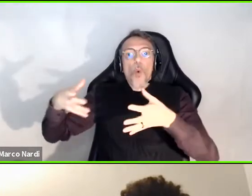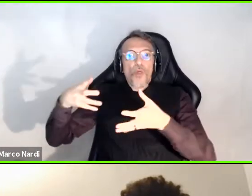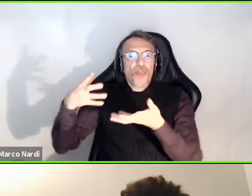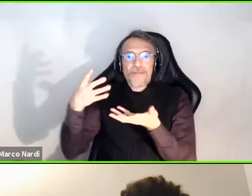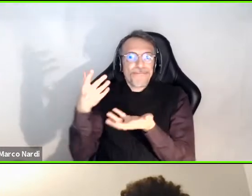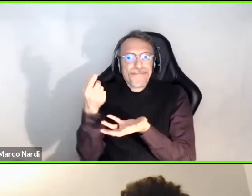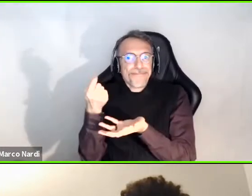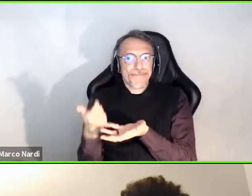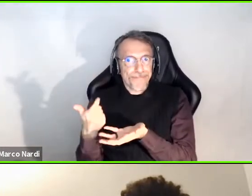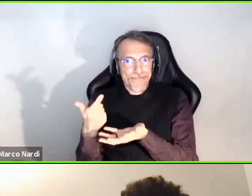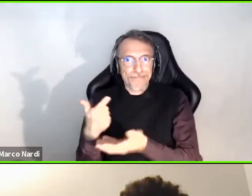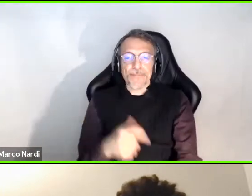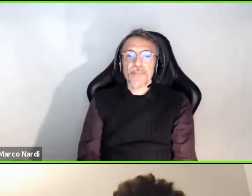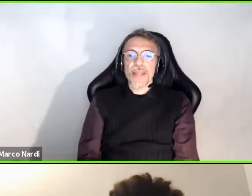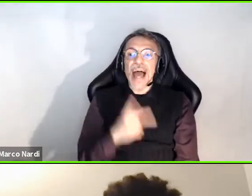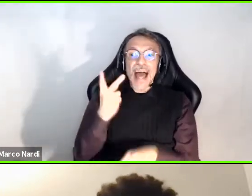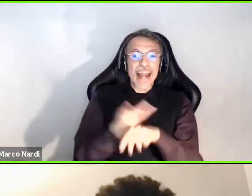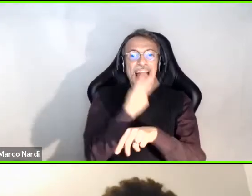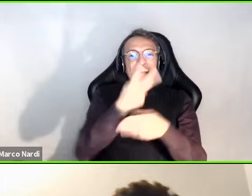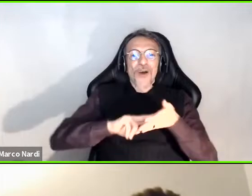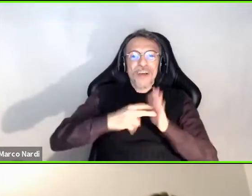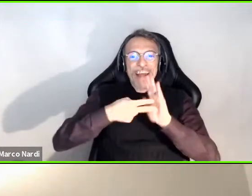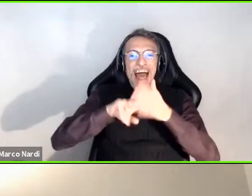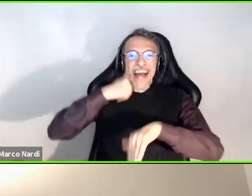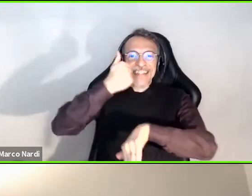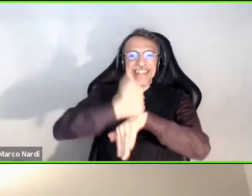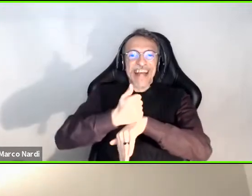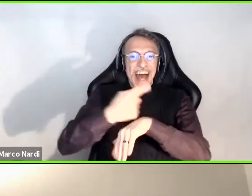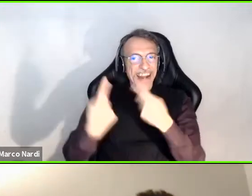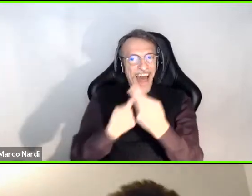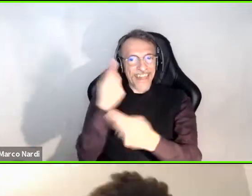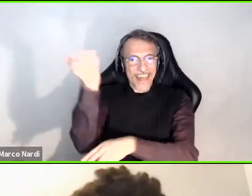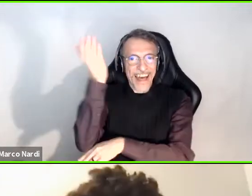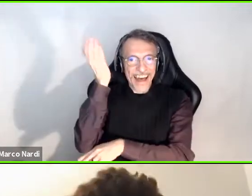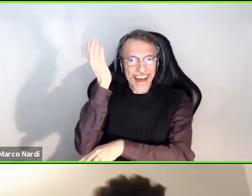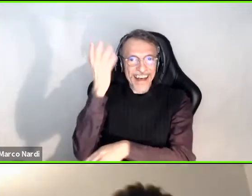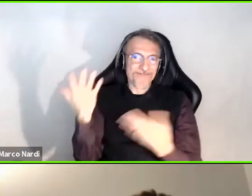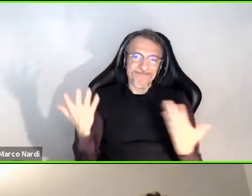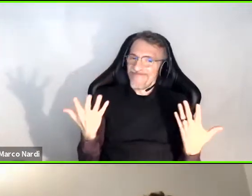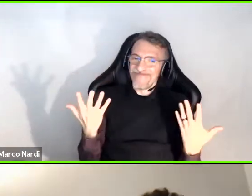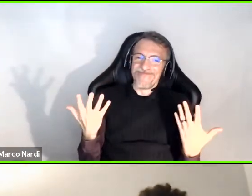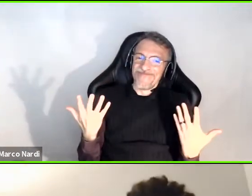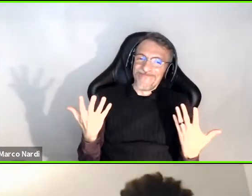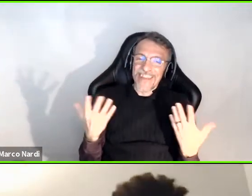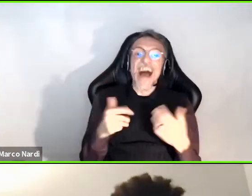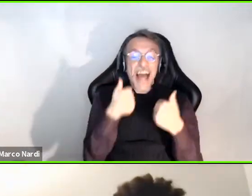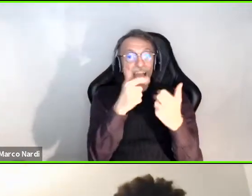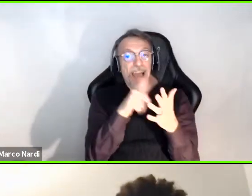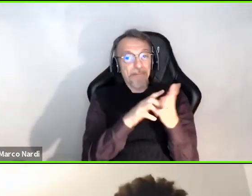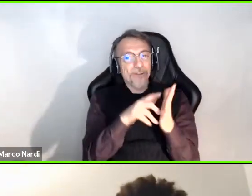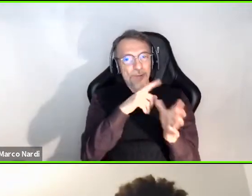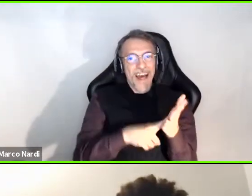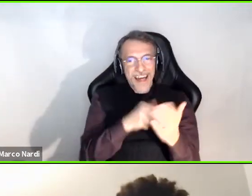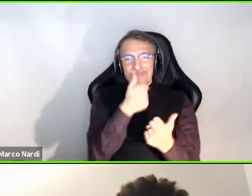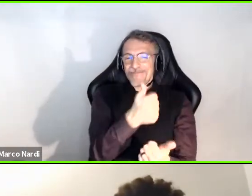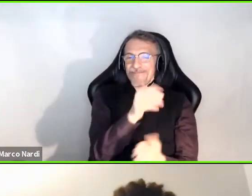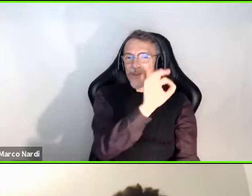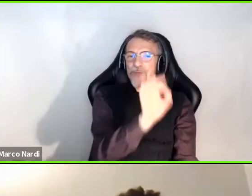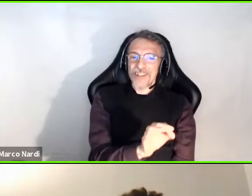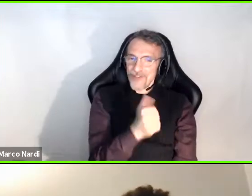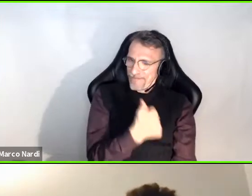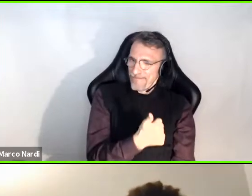Let's organize another event to answer the question for Emmanuel. Emmanuel, I think that this is a great question.